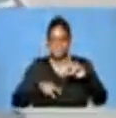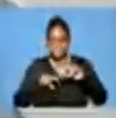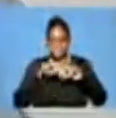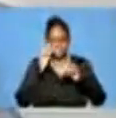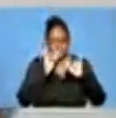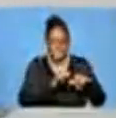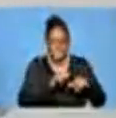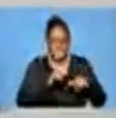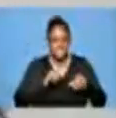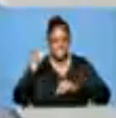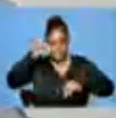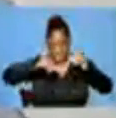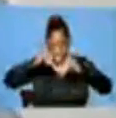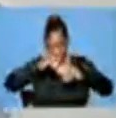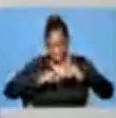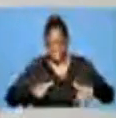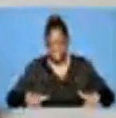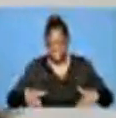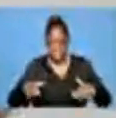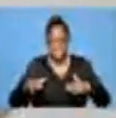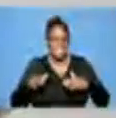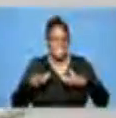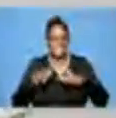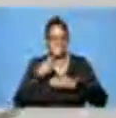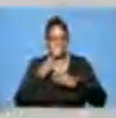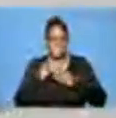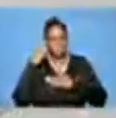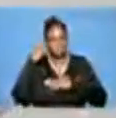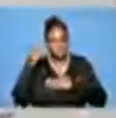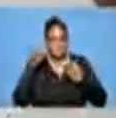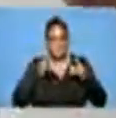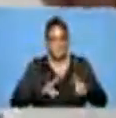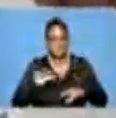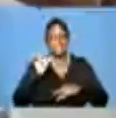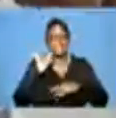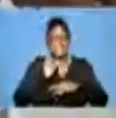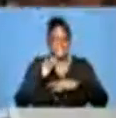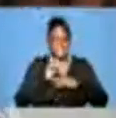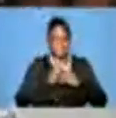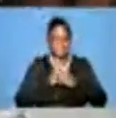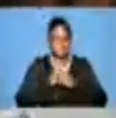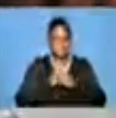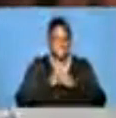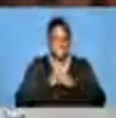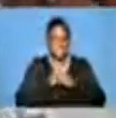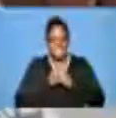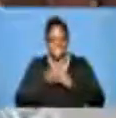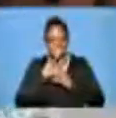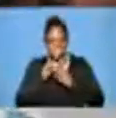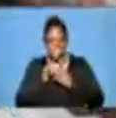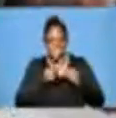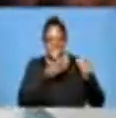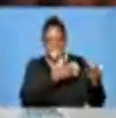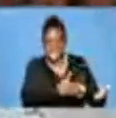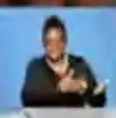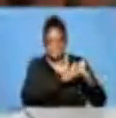everything in a bin, all my stuff in a bin, pack them neat, and just put them, leave them